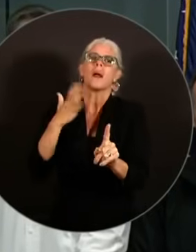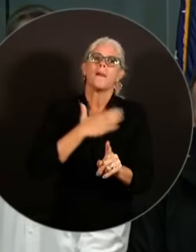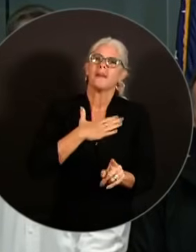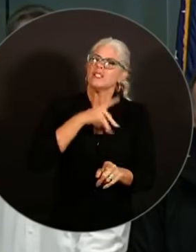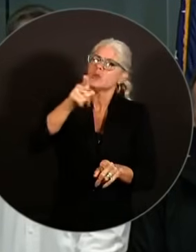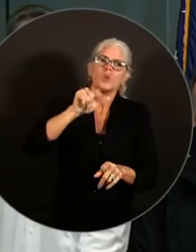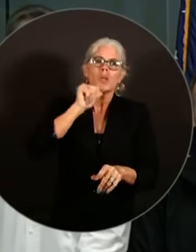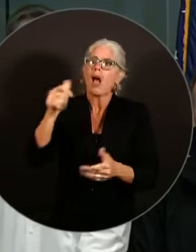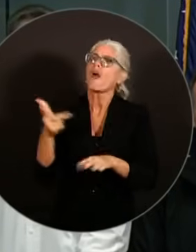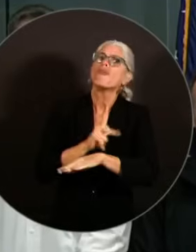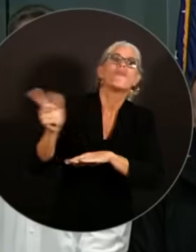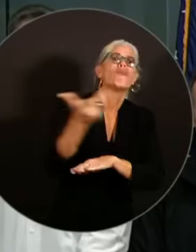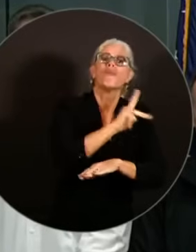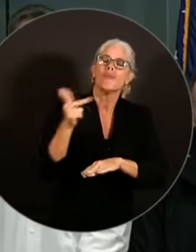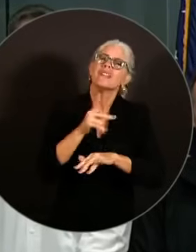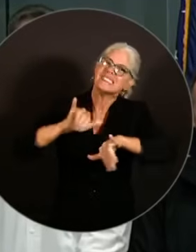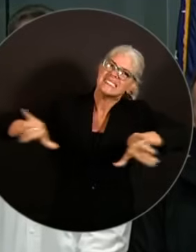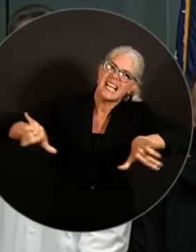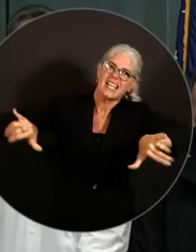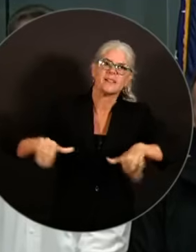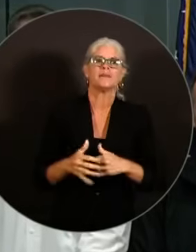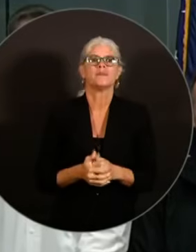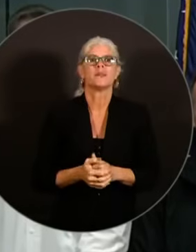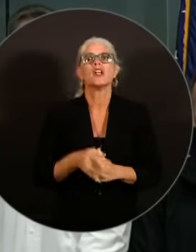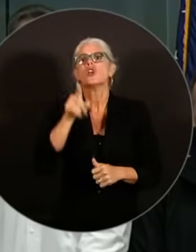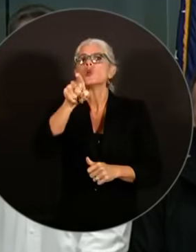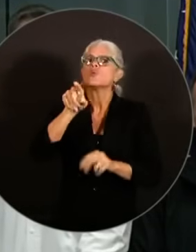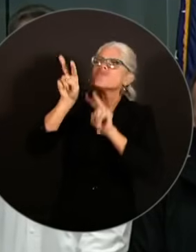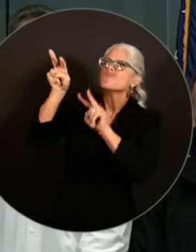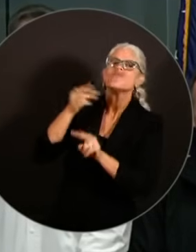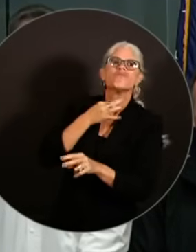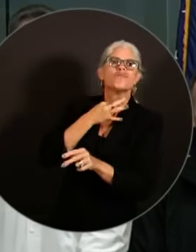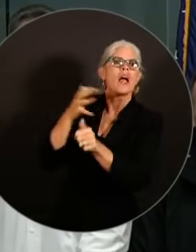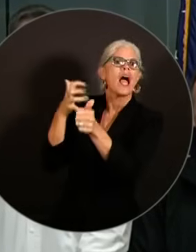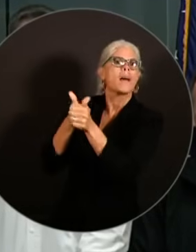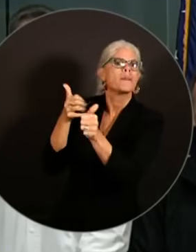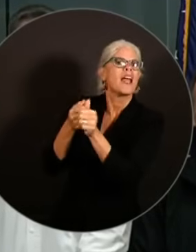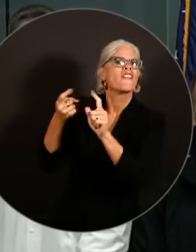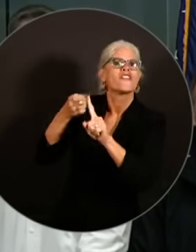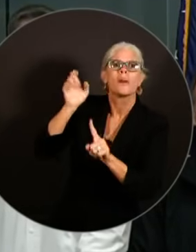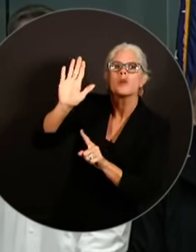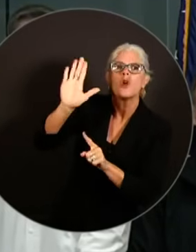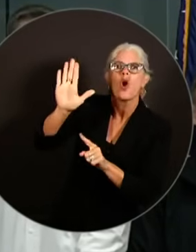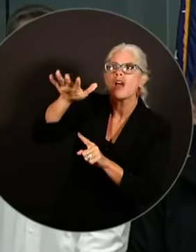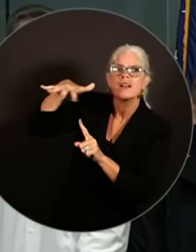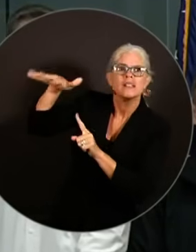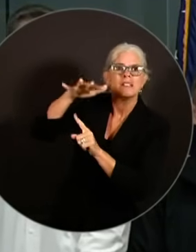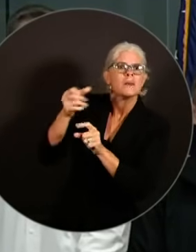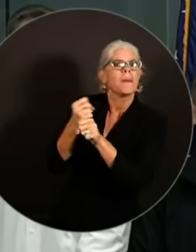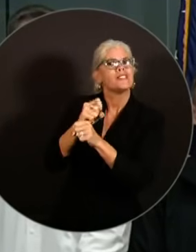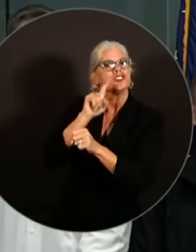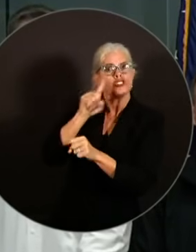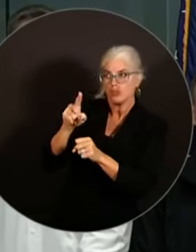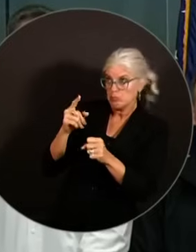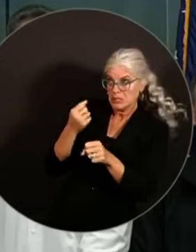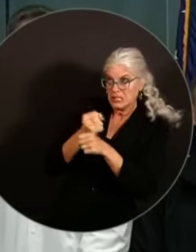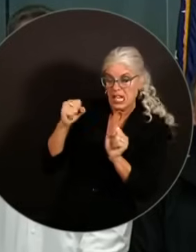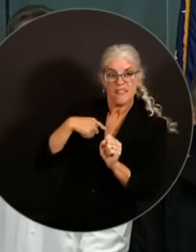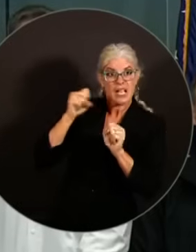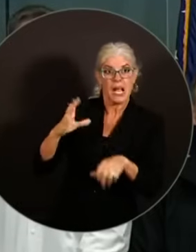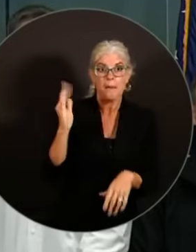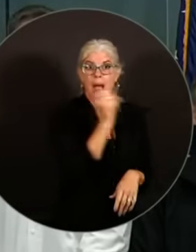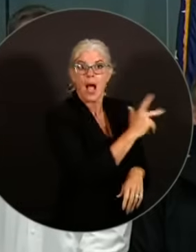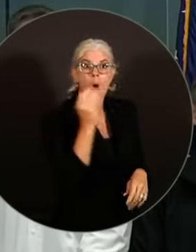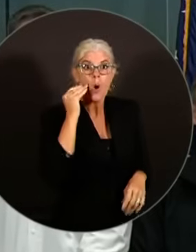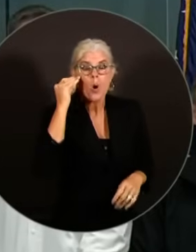local authorities for updates on when it is safe to go outside and when it is safe for you to return to your homes. I know a lot of people